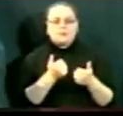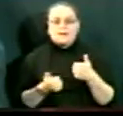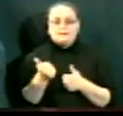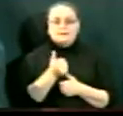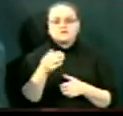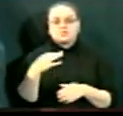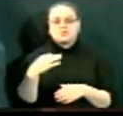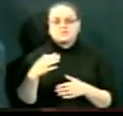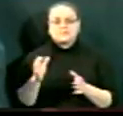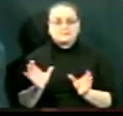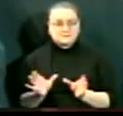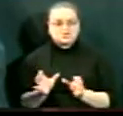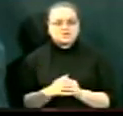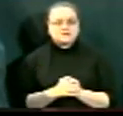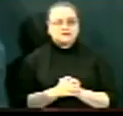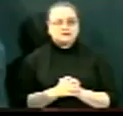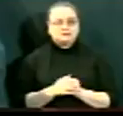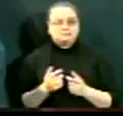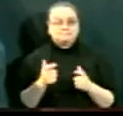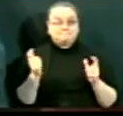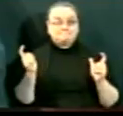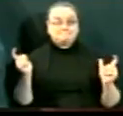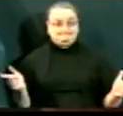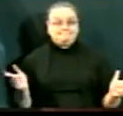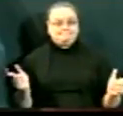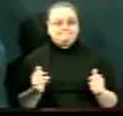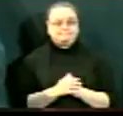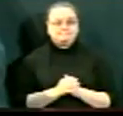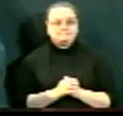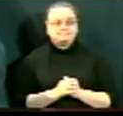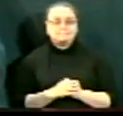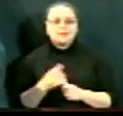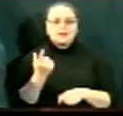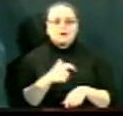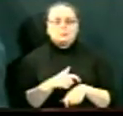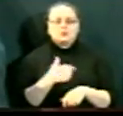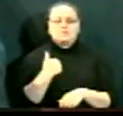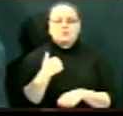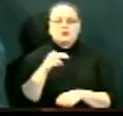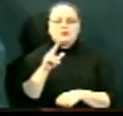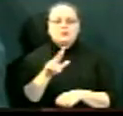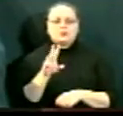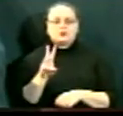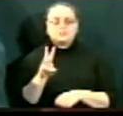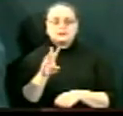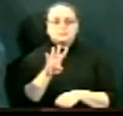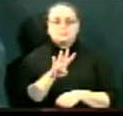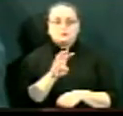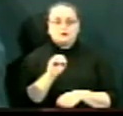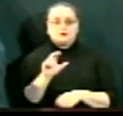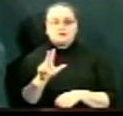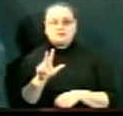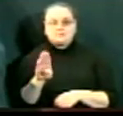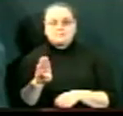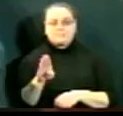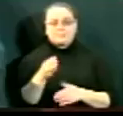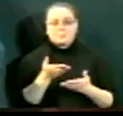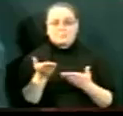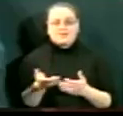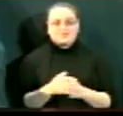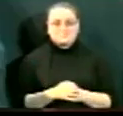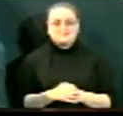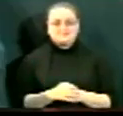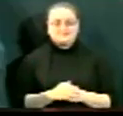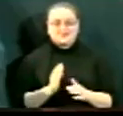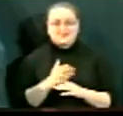efficiencies significantly. Yes. At one time, we had 36 403B providers.